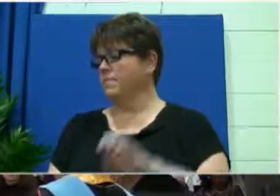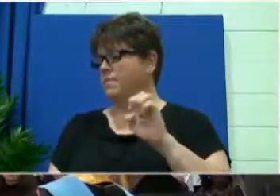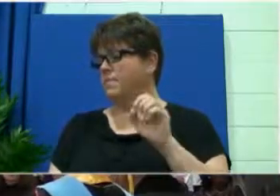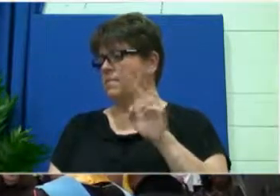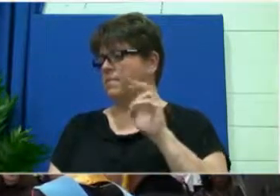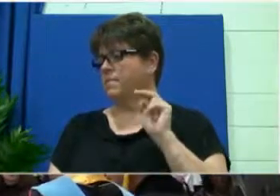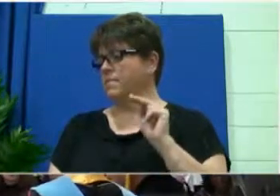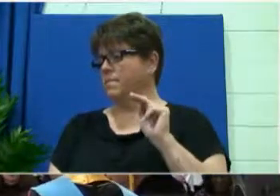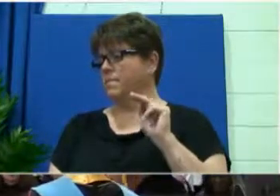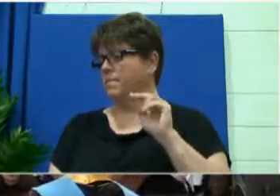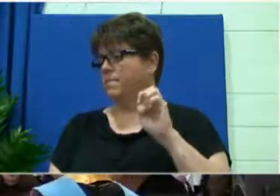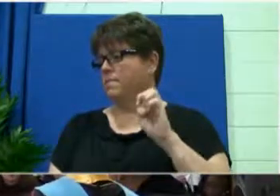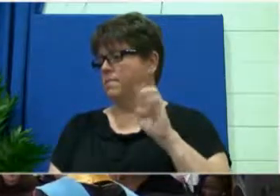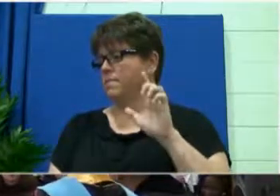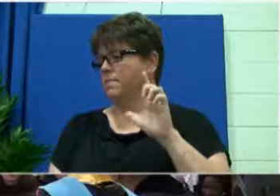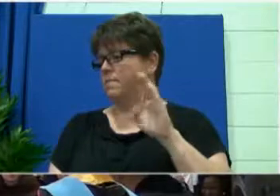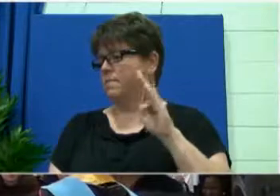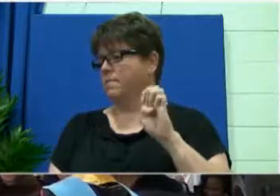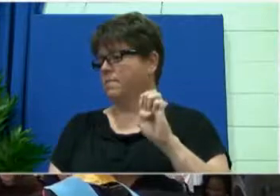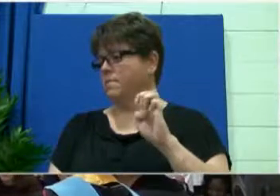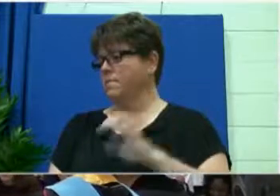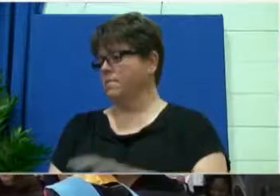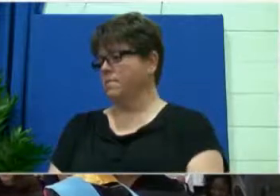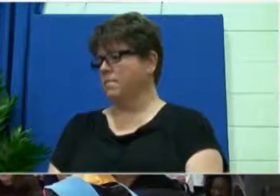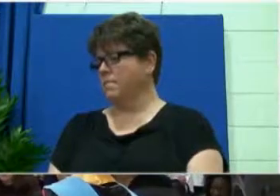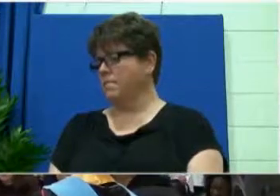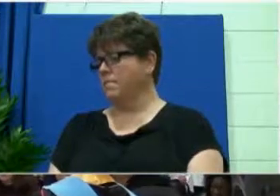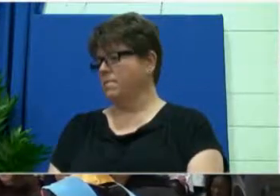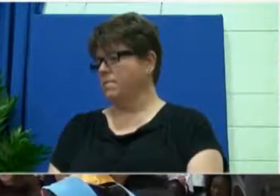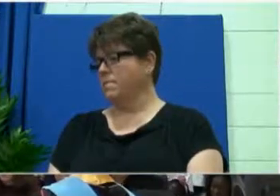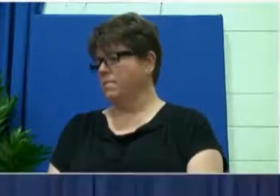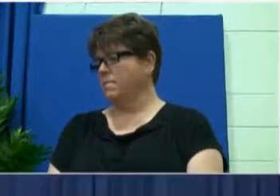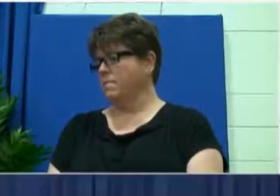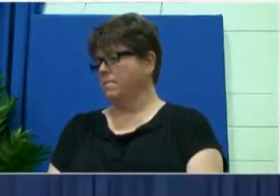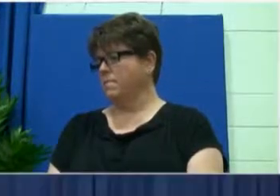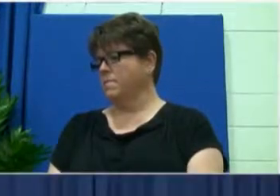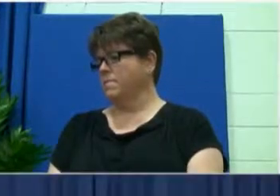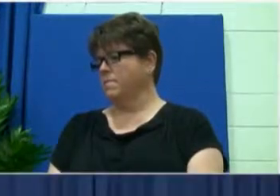Erin Nicole Earl, Associate in Arts.